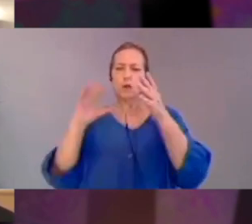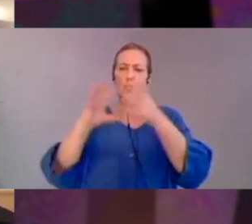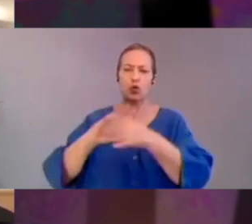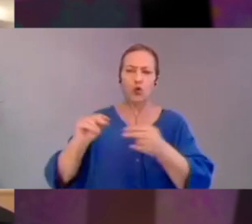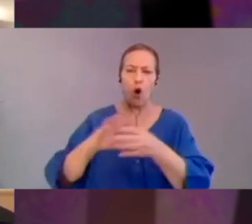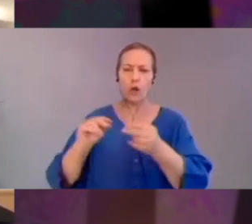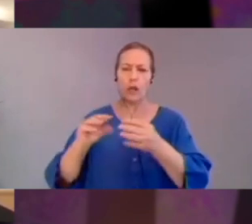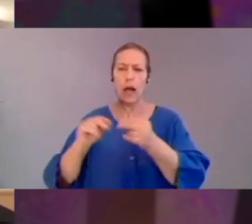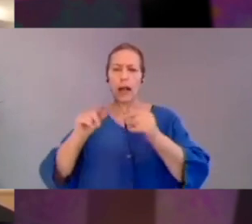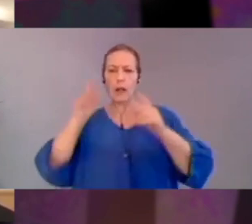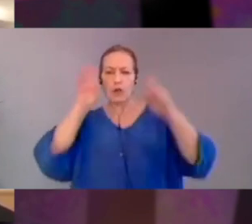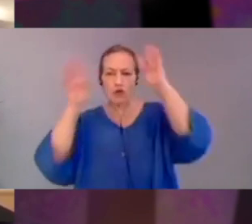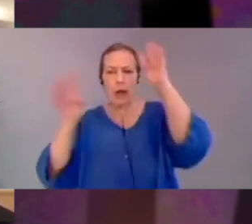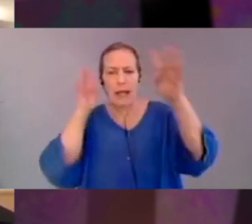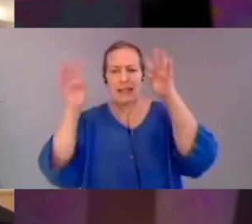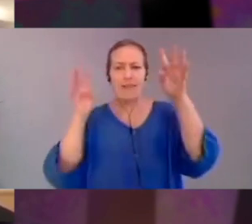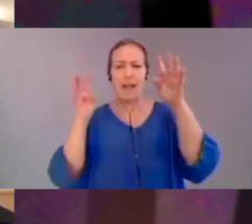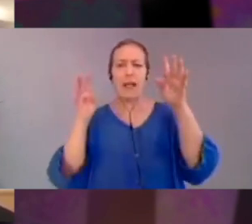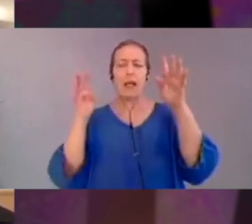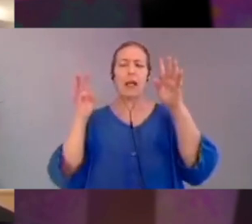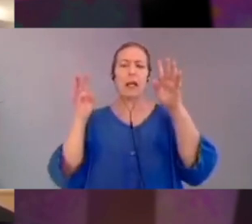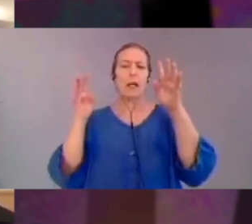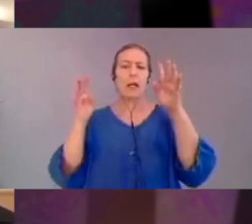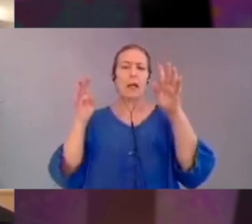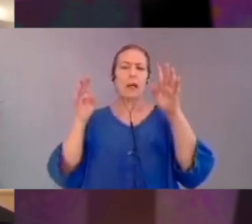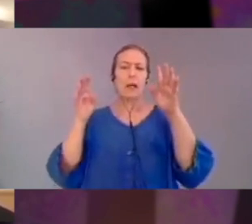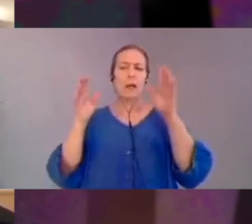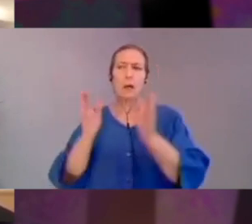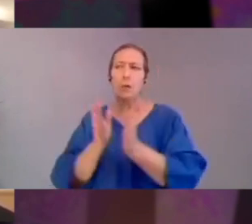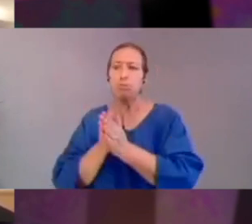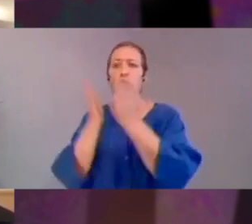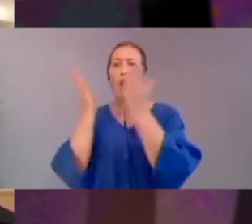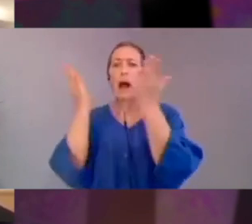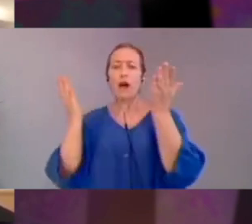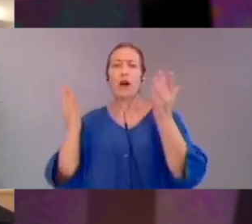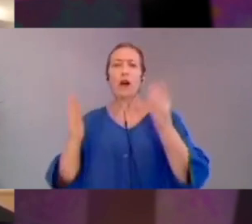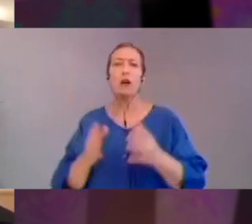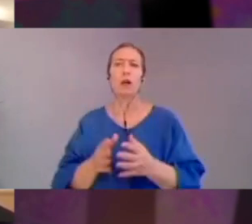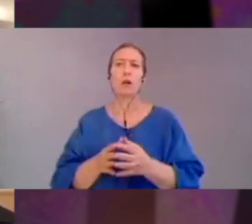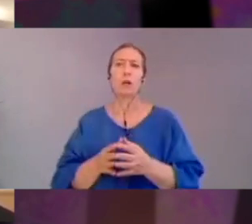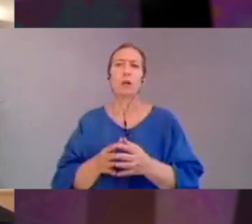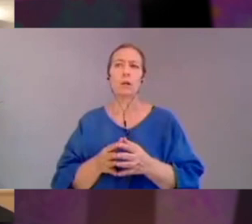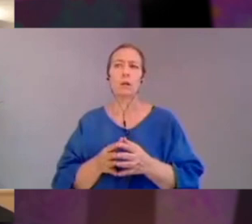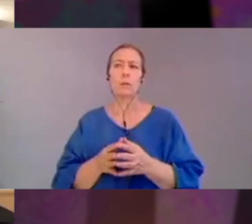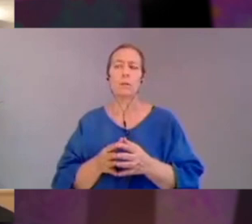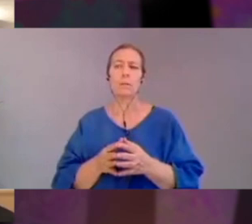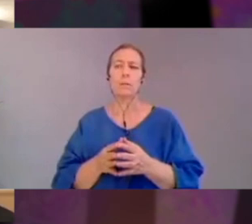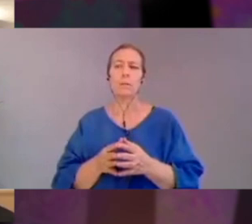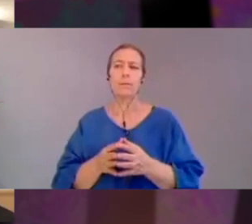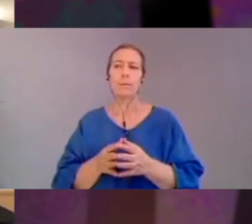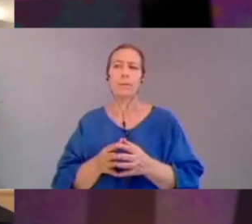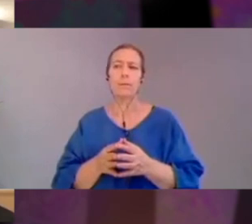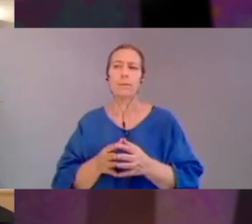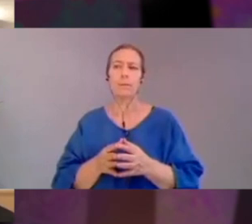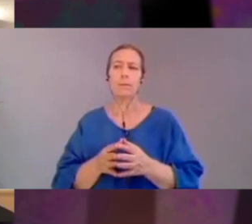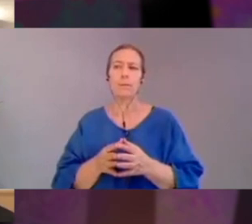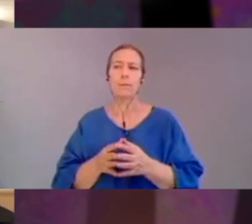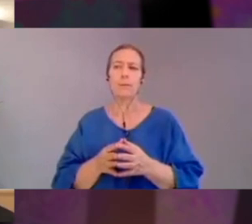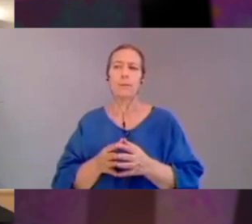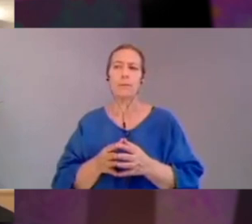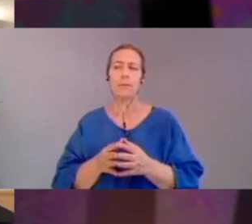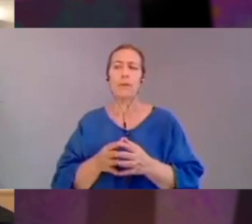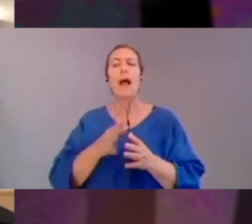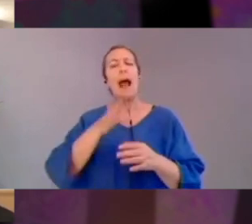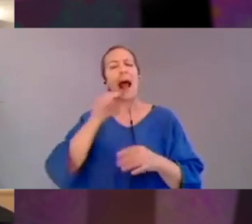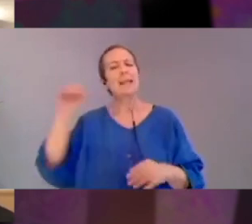practice today. And I'm also informed by growing up in Seattle and having connections to the South End of Seattle,